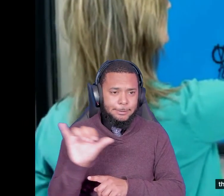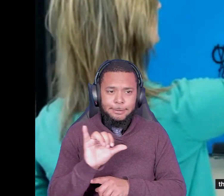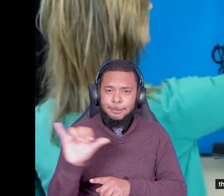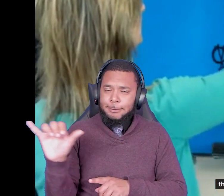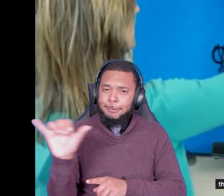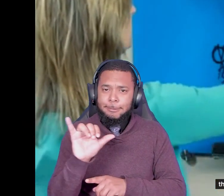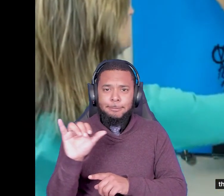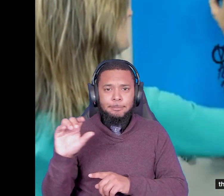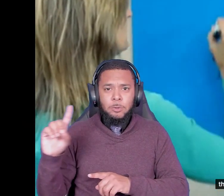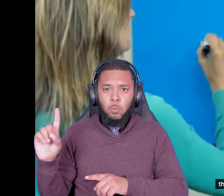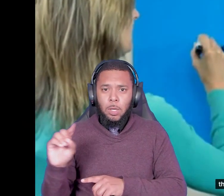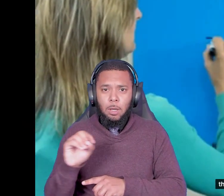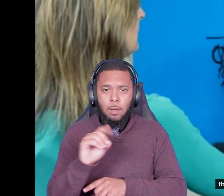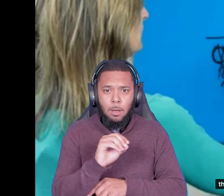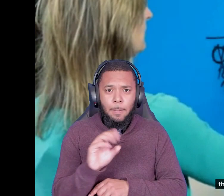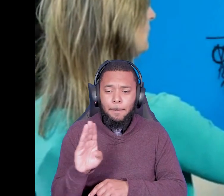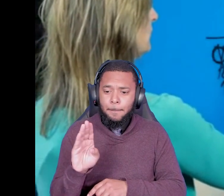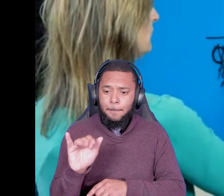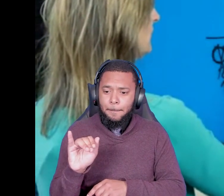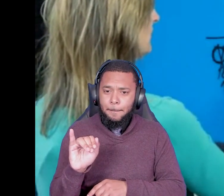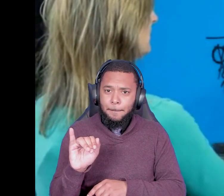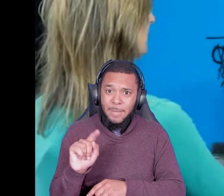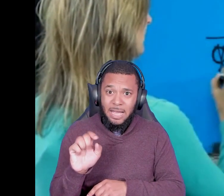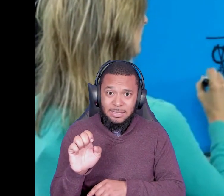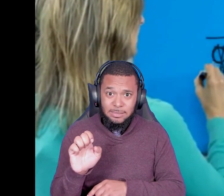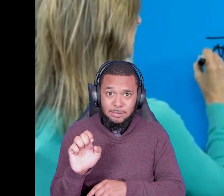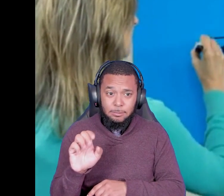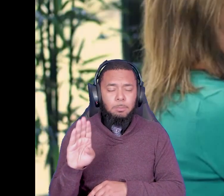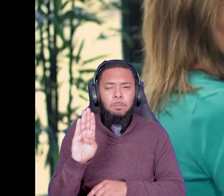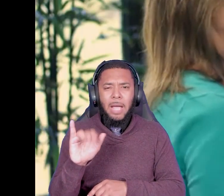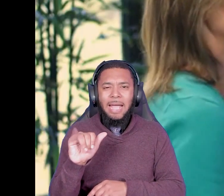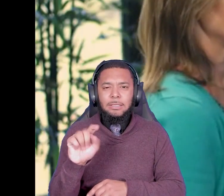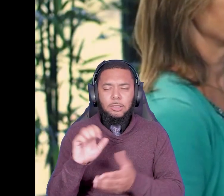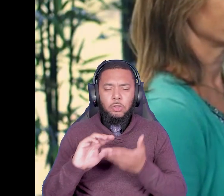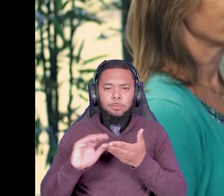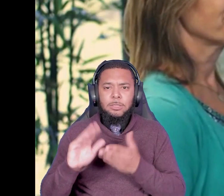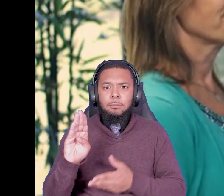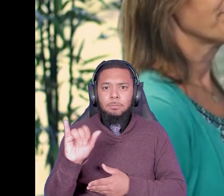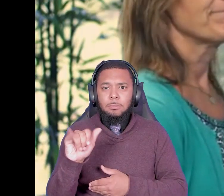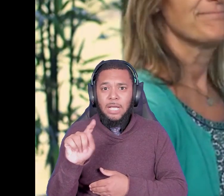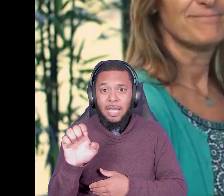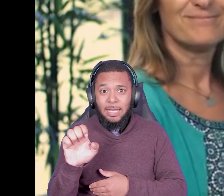binary byte with 2 very different meanings.